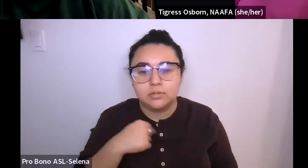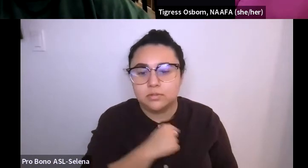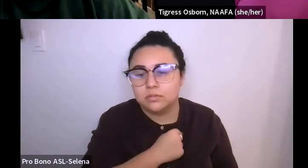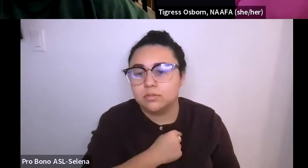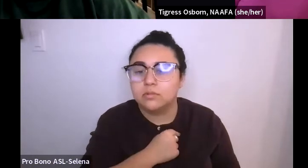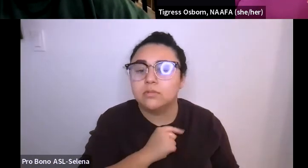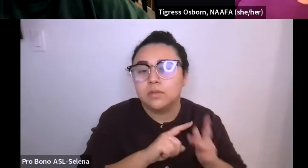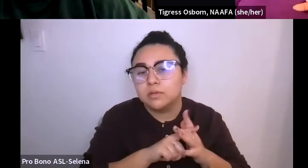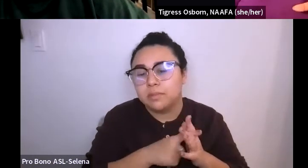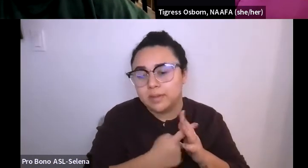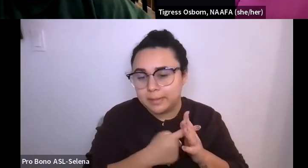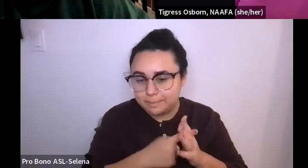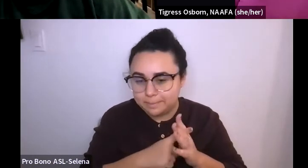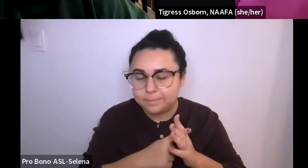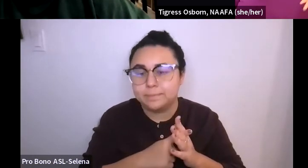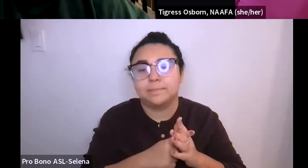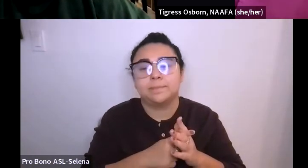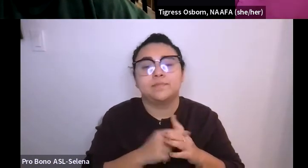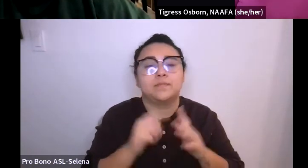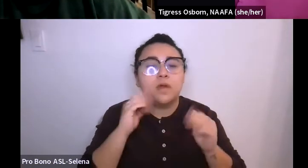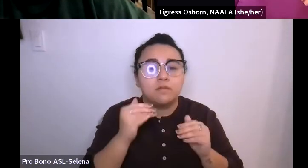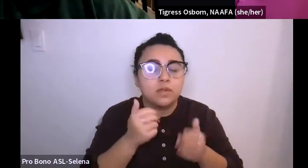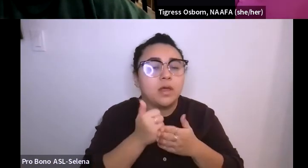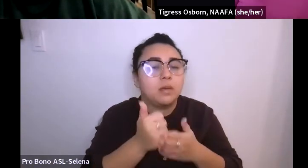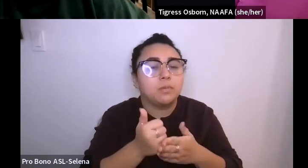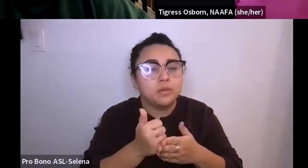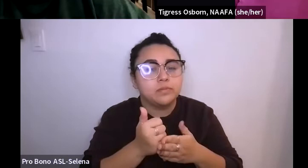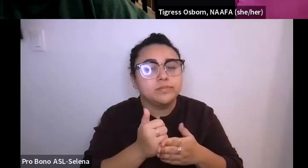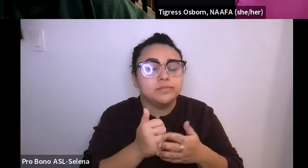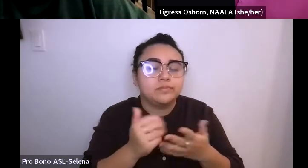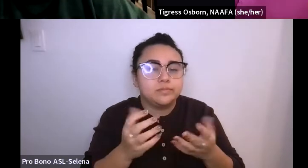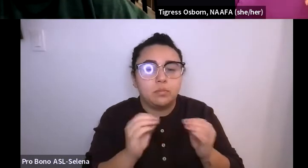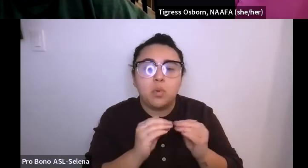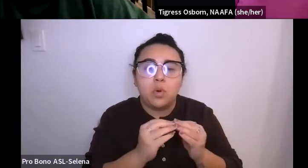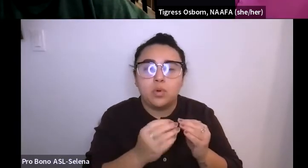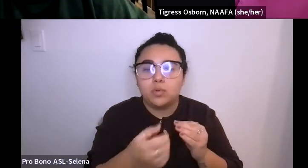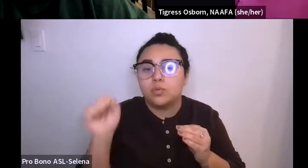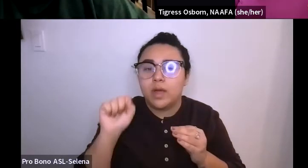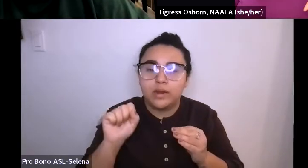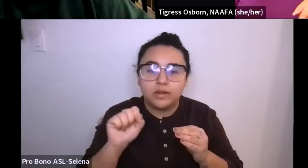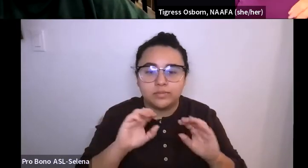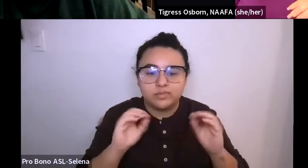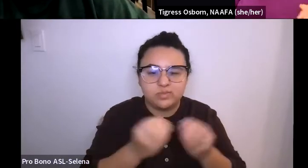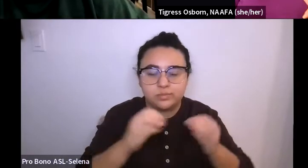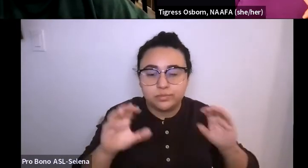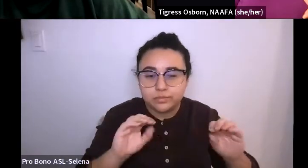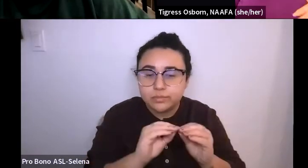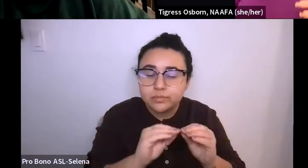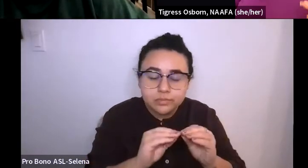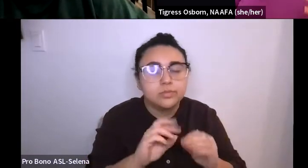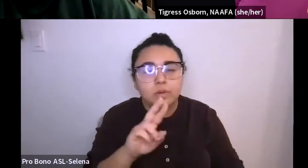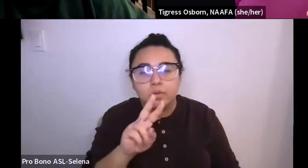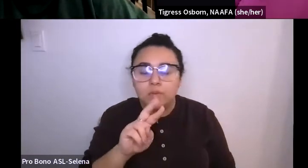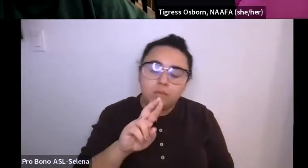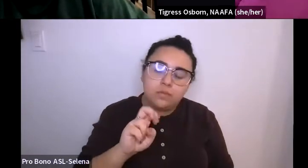point platform, right? And then we will hopefully move you along to other more radical organizations who are doing even more revolutionary work. But it is